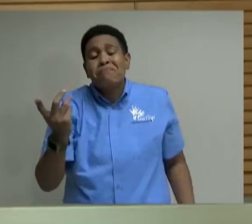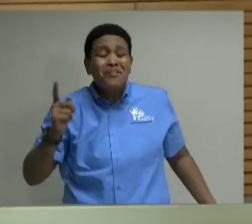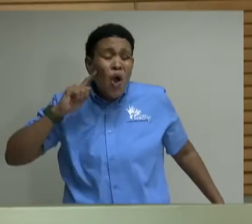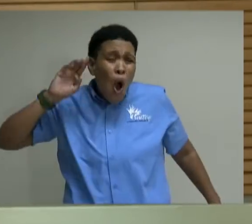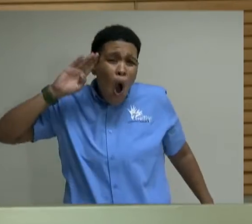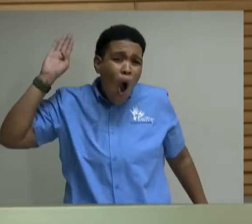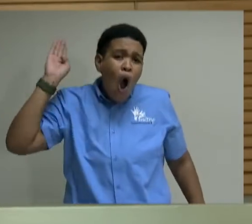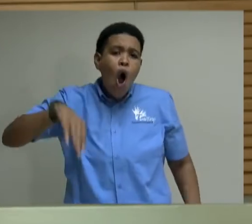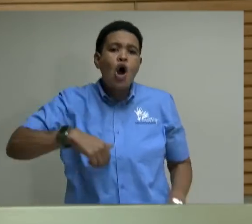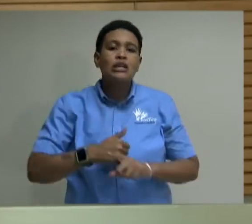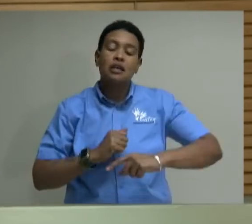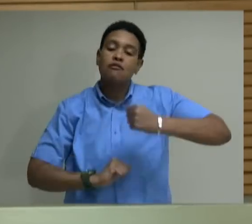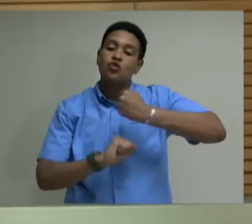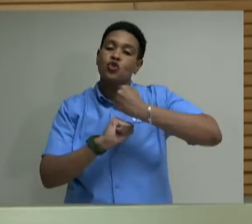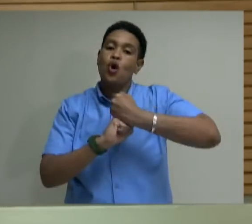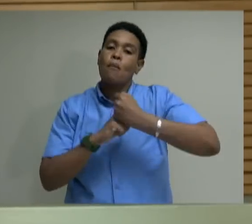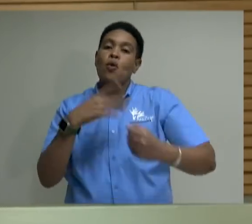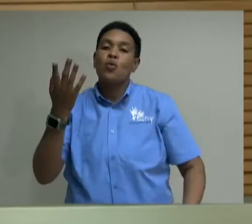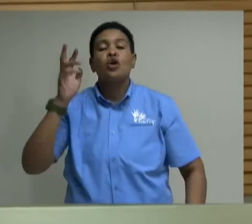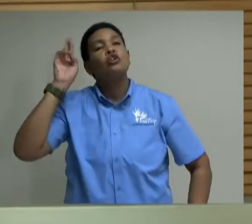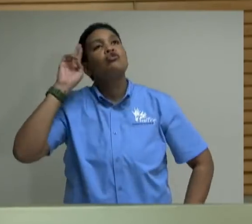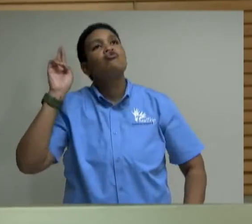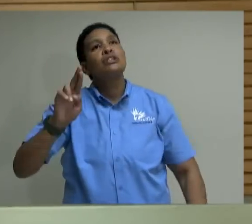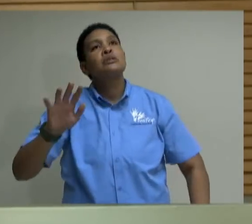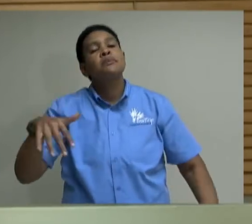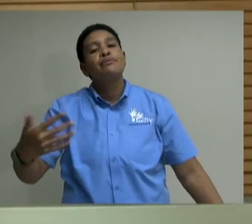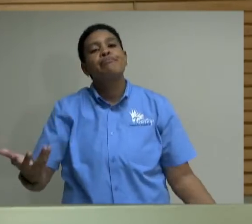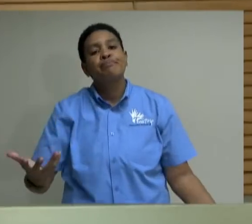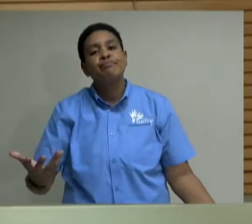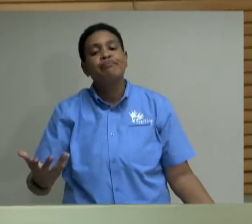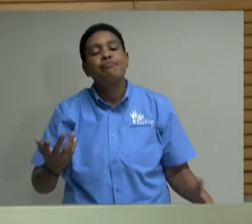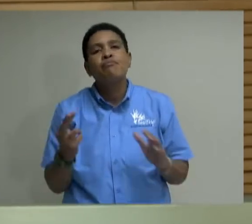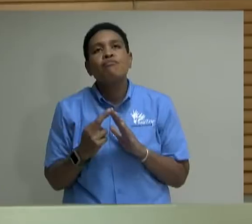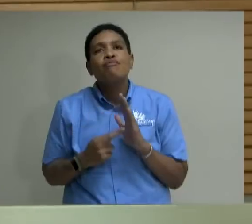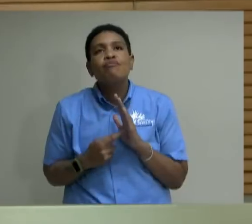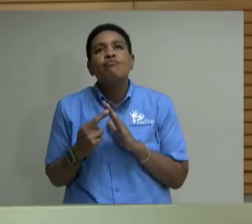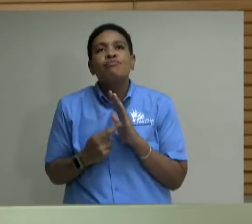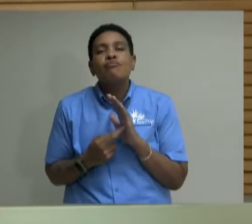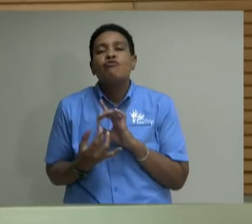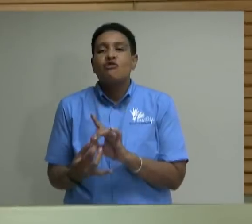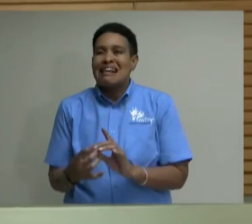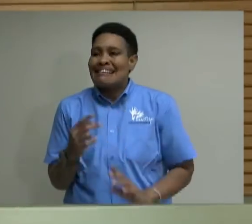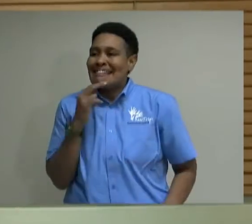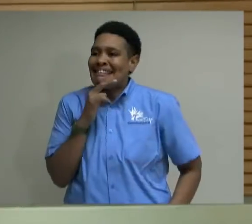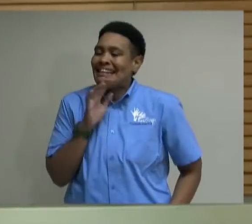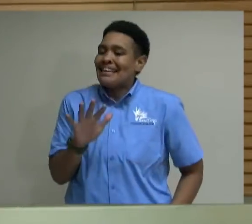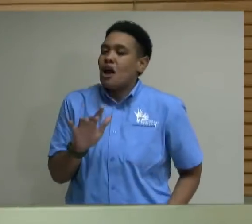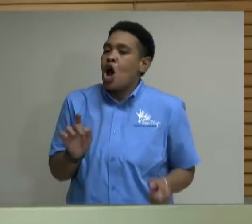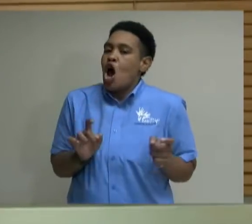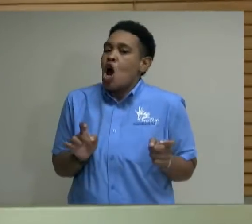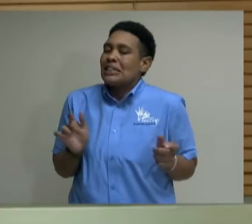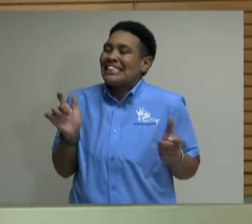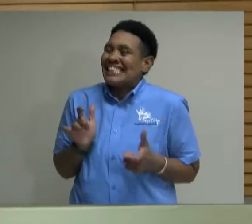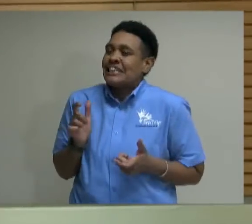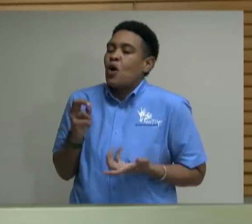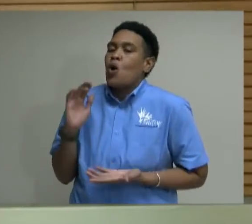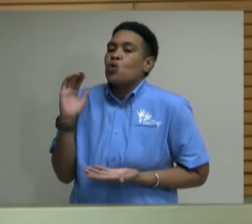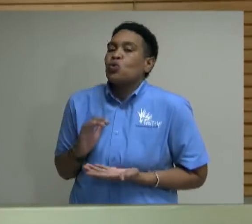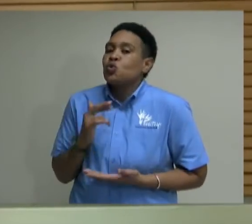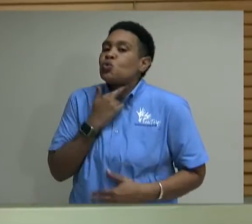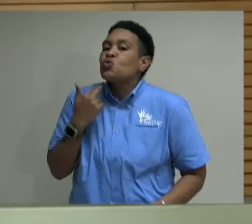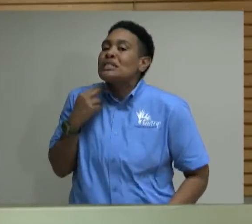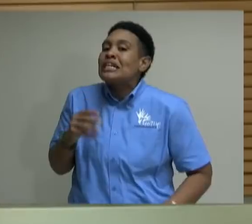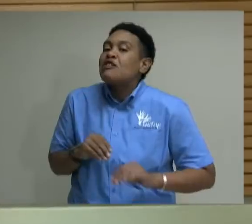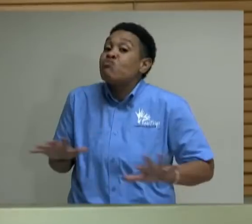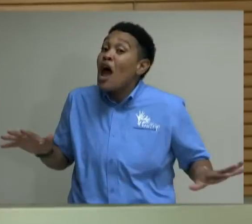all of this in aid of respecting the protocols around the virus or controlling the virus or minimizing the risk of